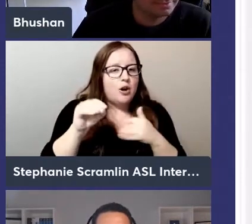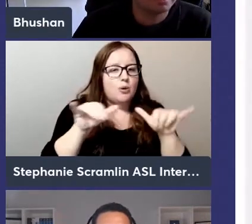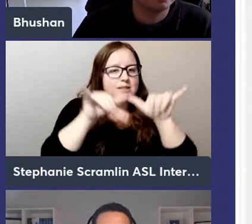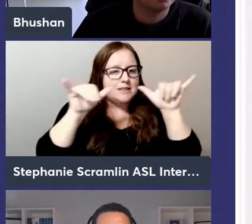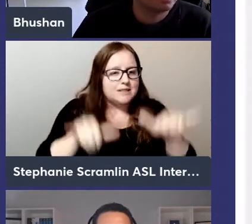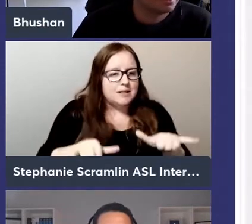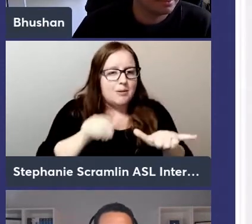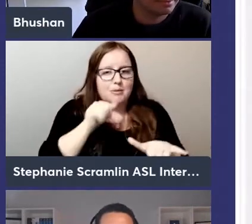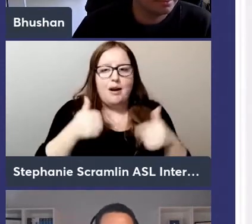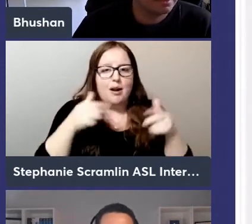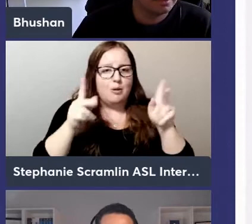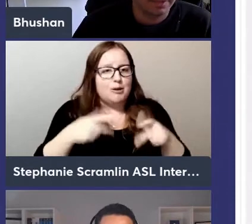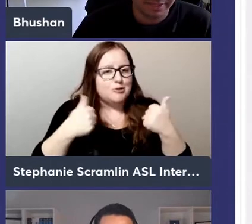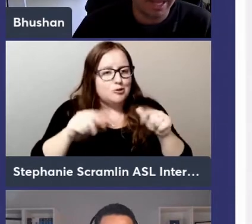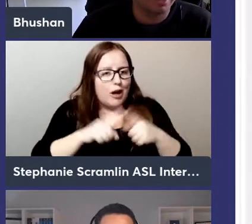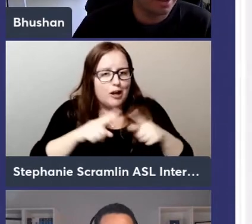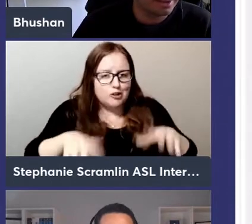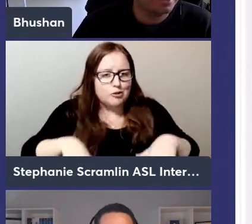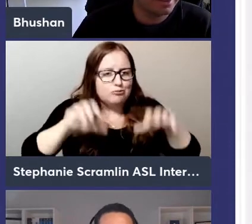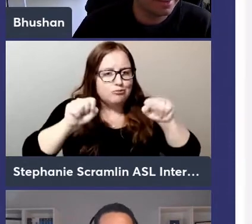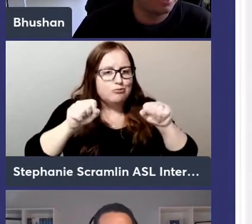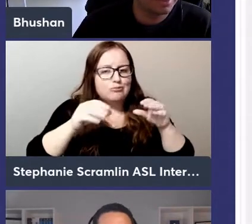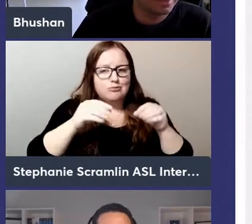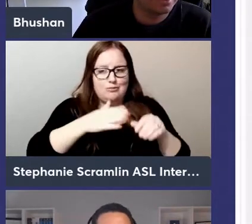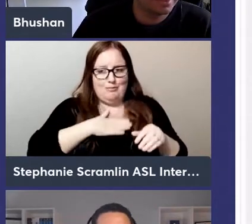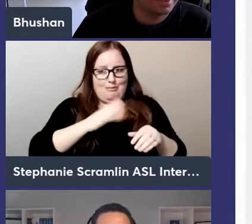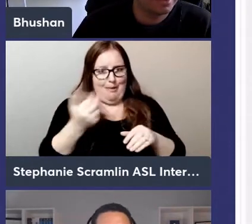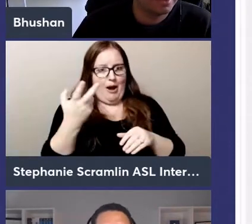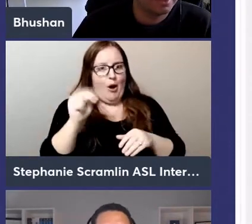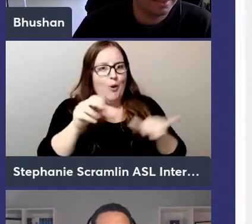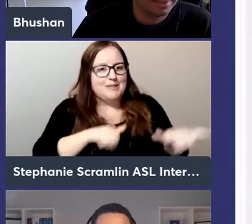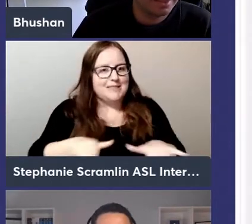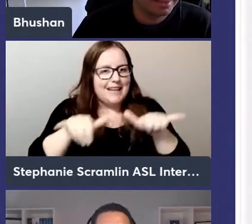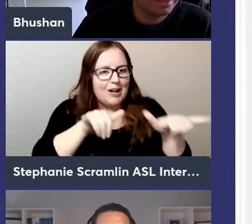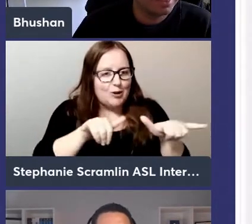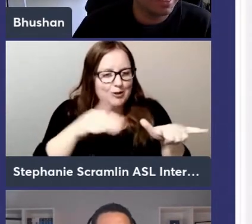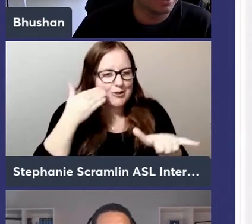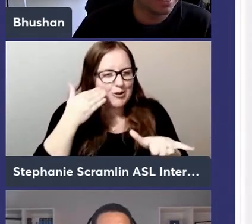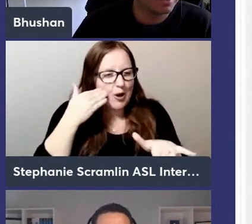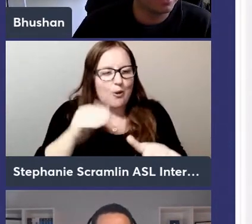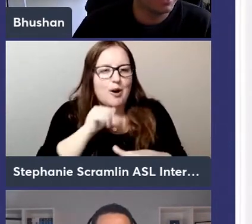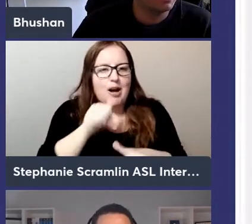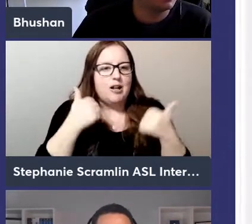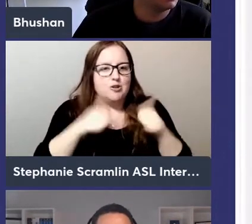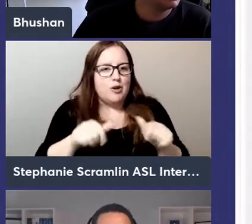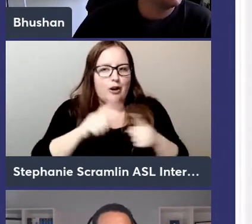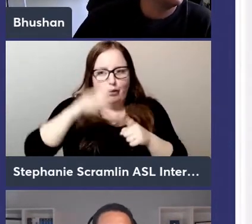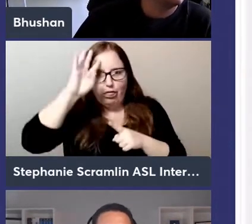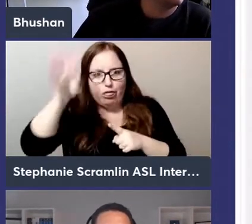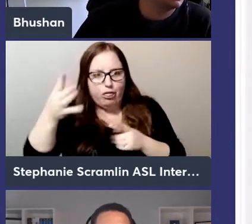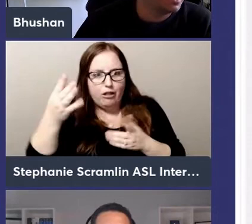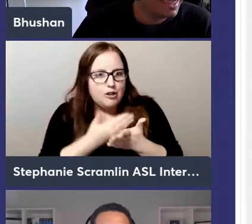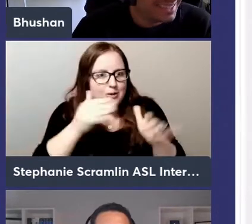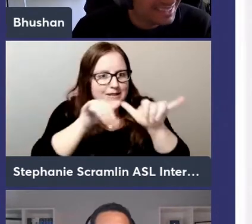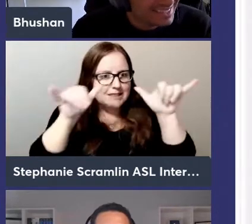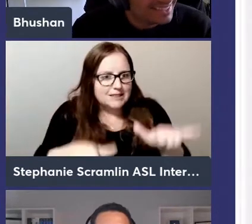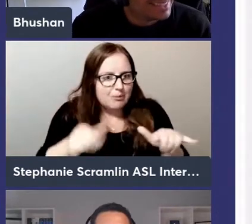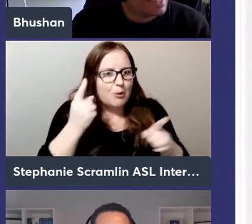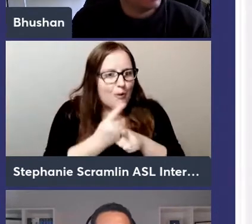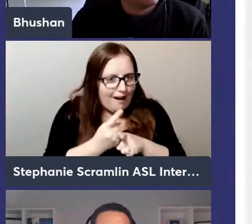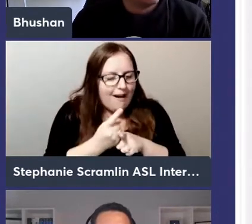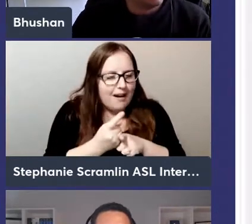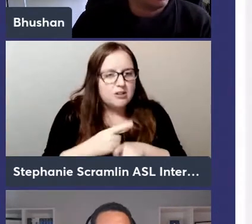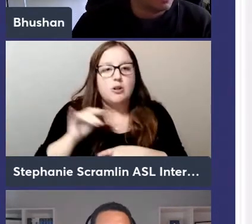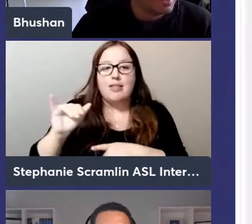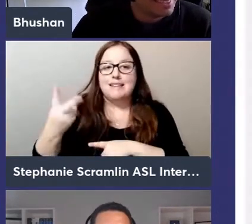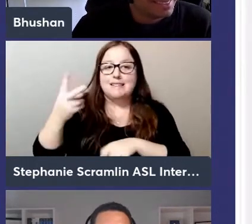to adopt their own standards or create or reinvent the wheel, no pun intended. So this is the second